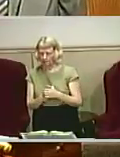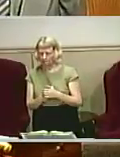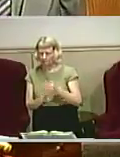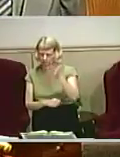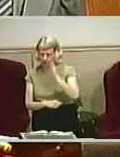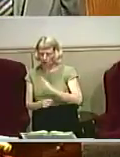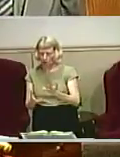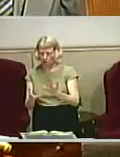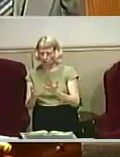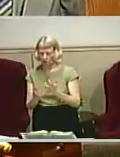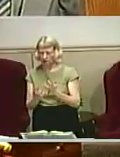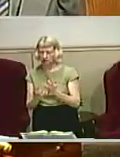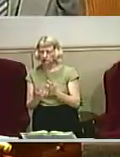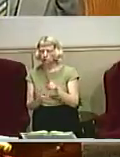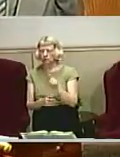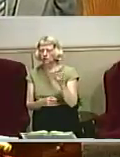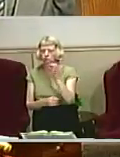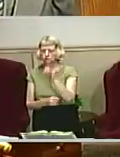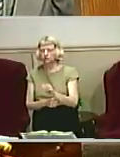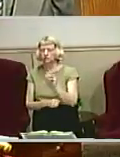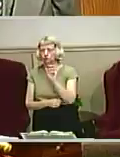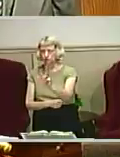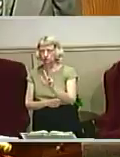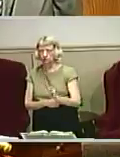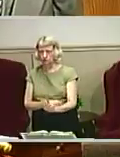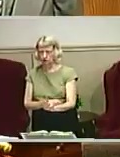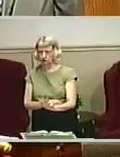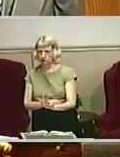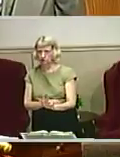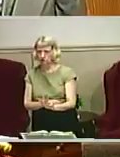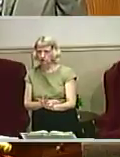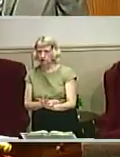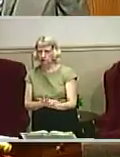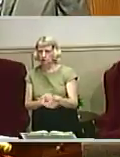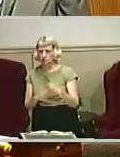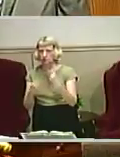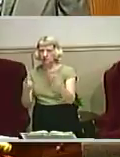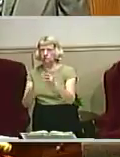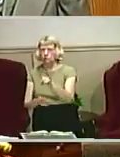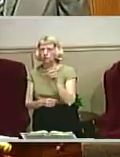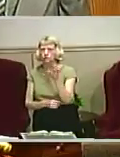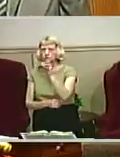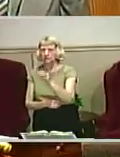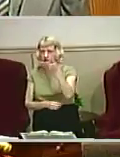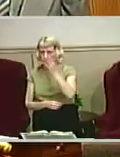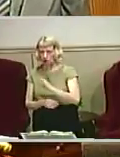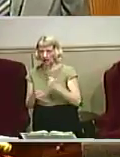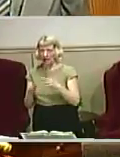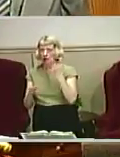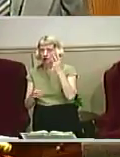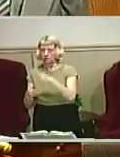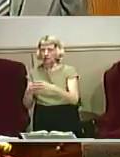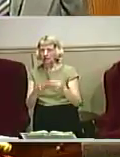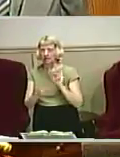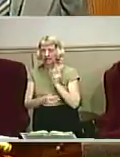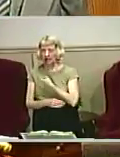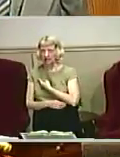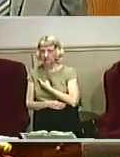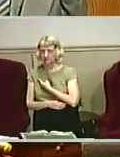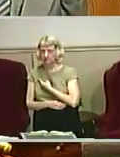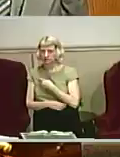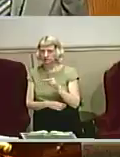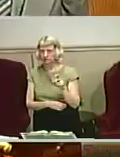God wants 100%. Are we willing to give 100% to God and let Him lead us as we